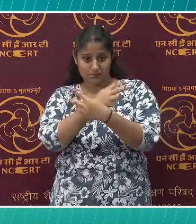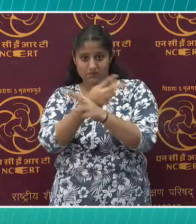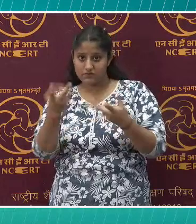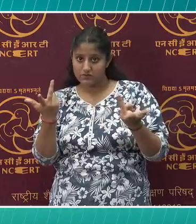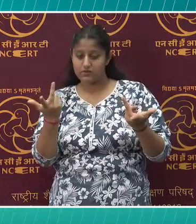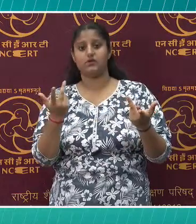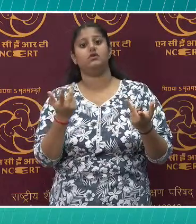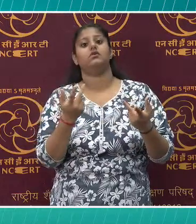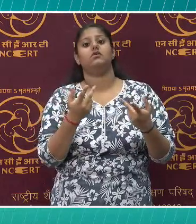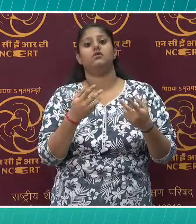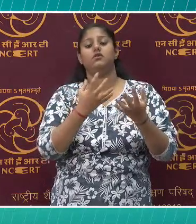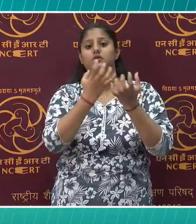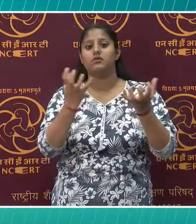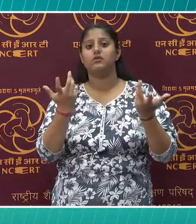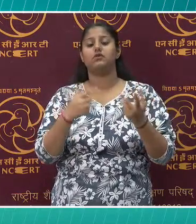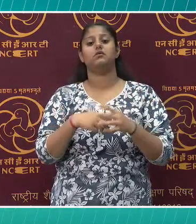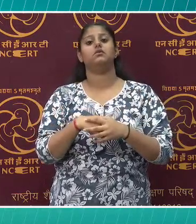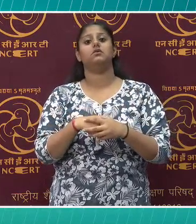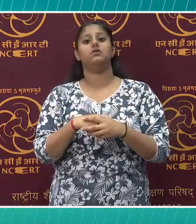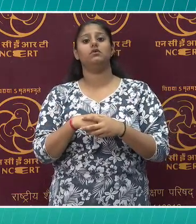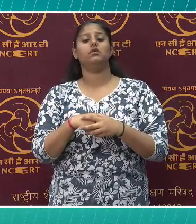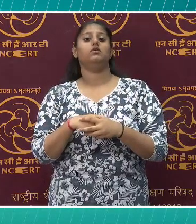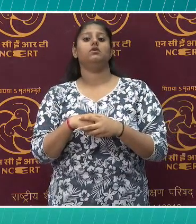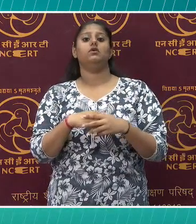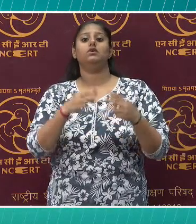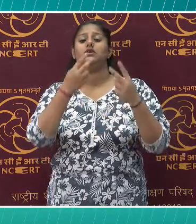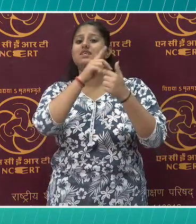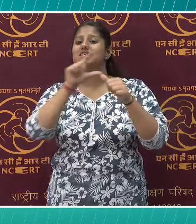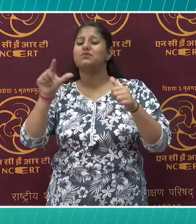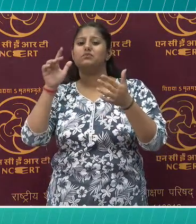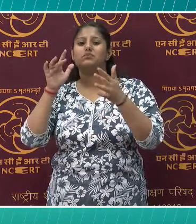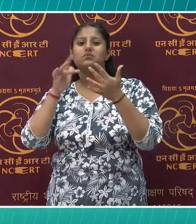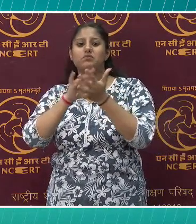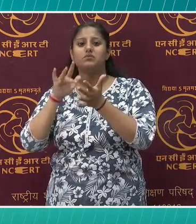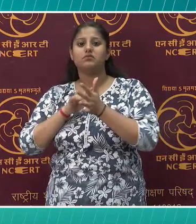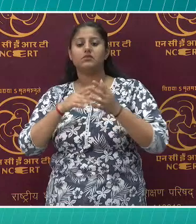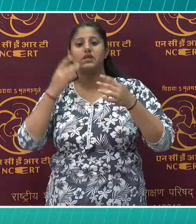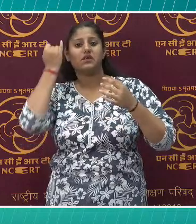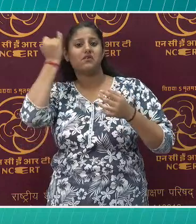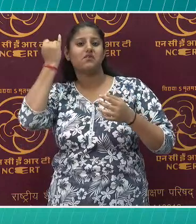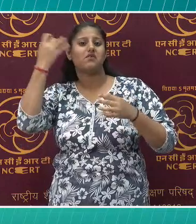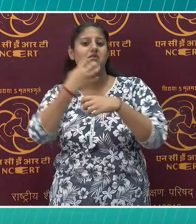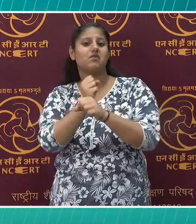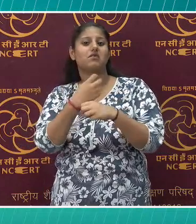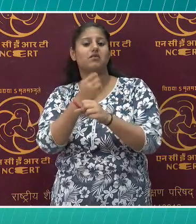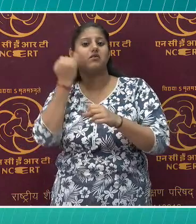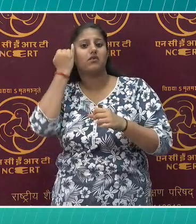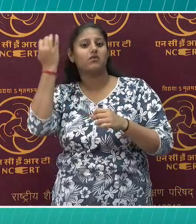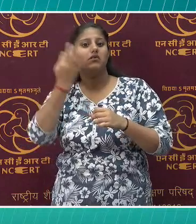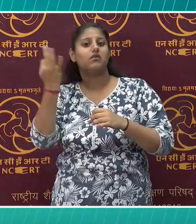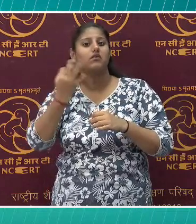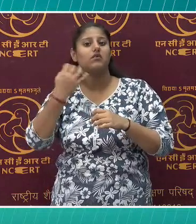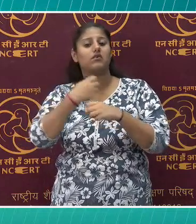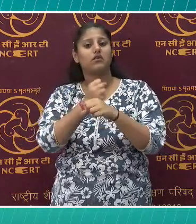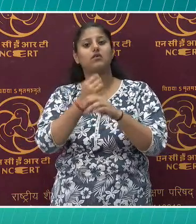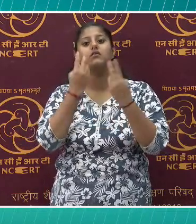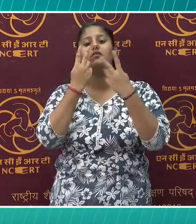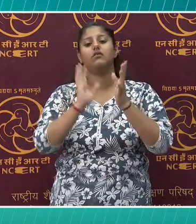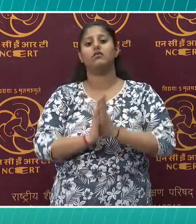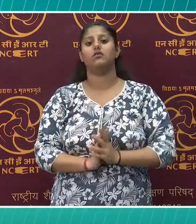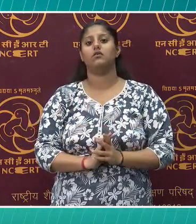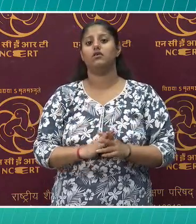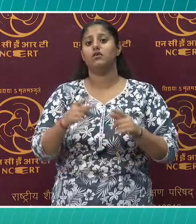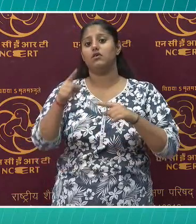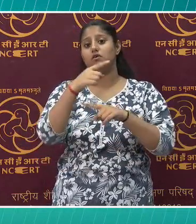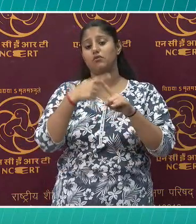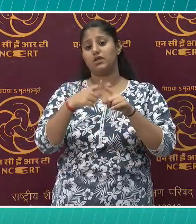all. It's a beautiful art form. So everywhere you will see, creativity, and everywhere you will see that the